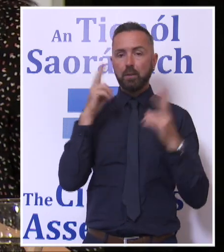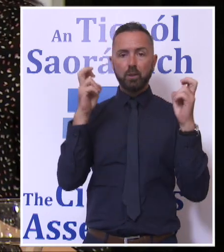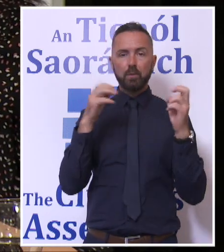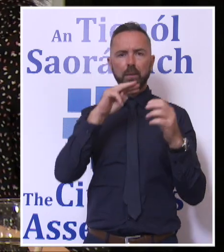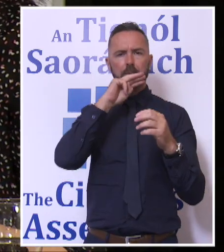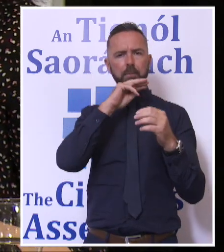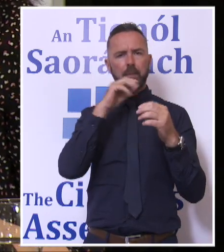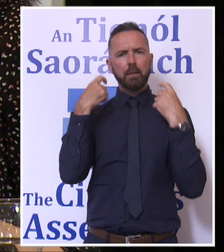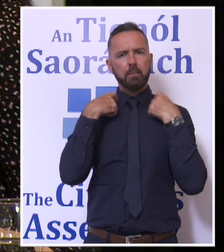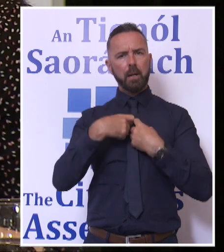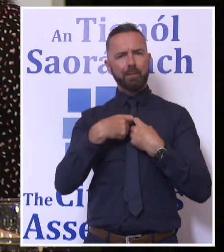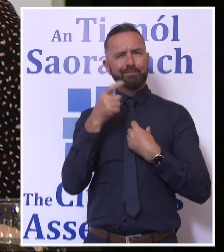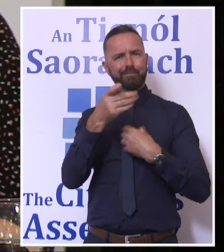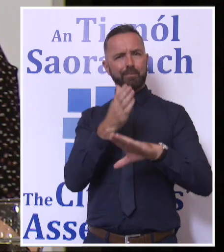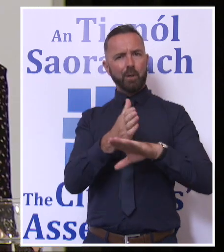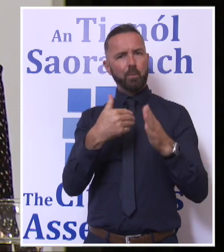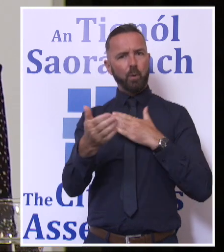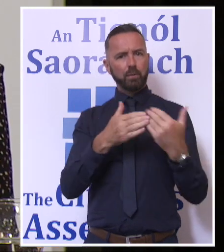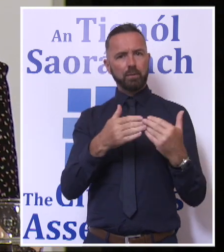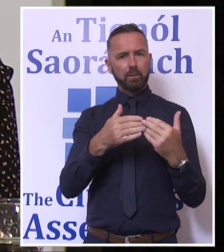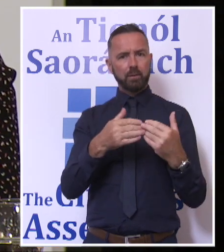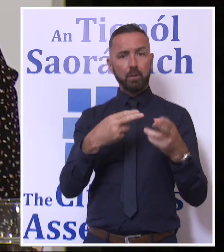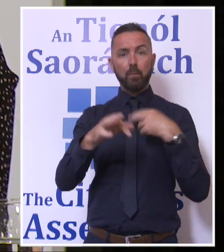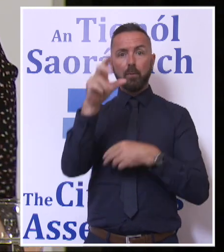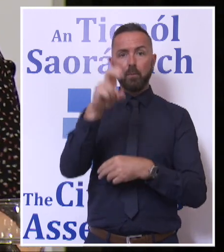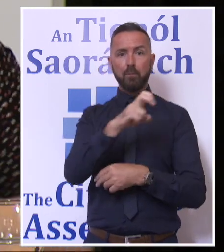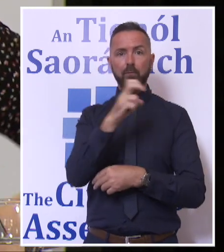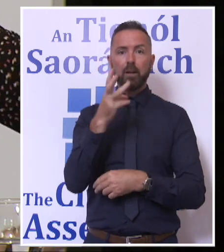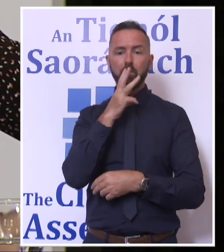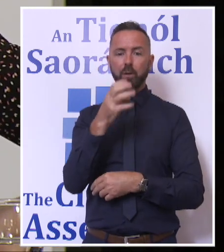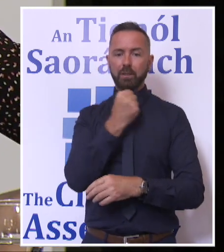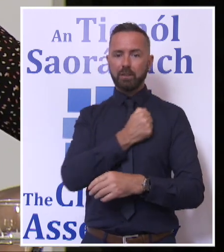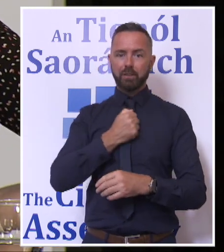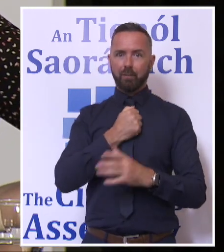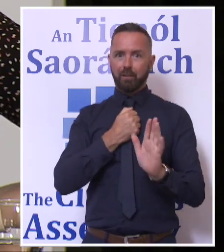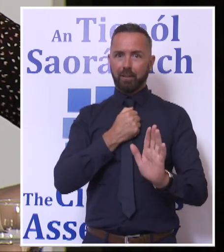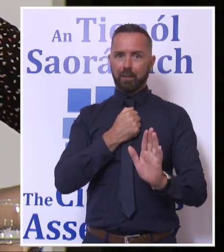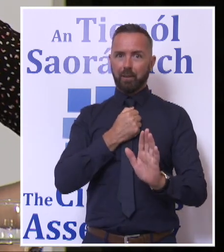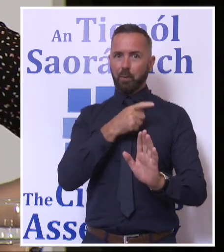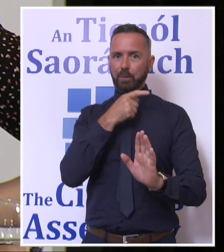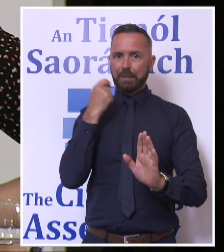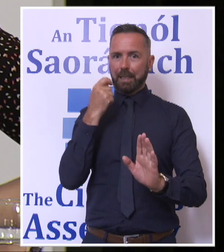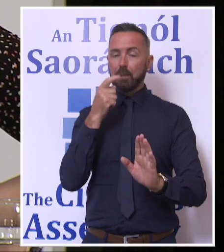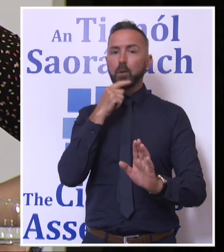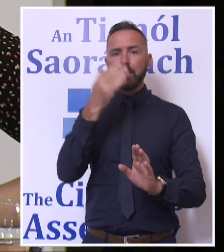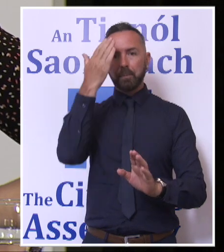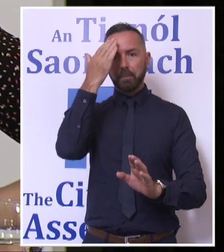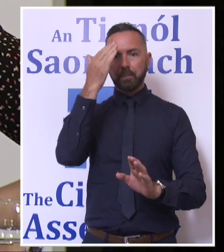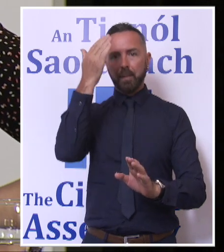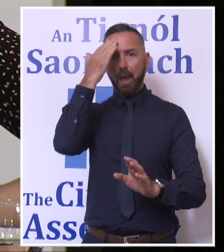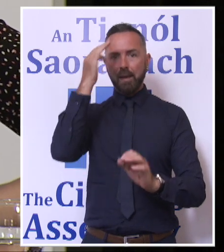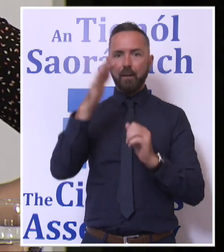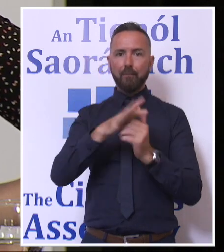a mayor? So it derives from the French, I'll save you my pronunciation in French, meaning head of a city or